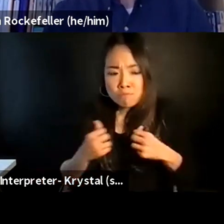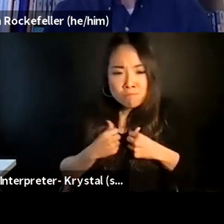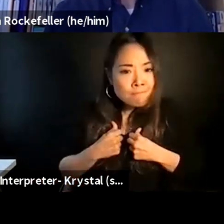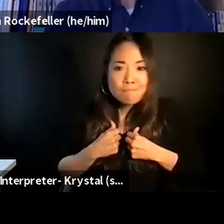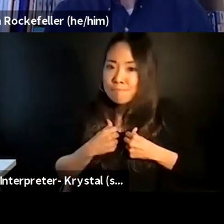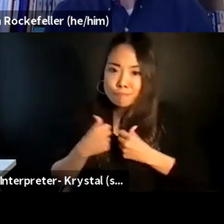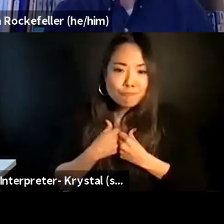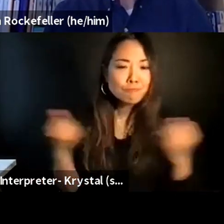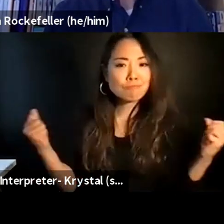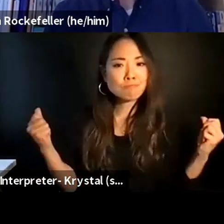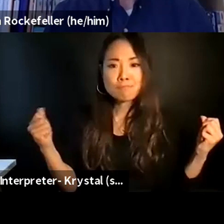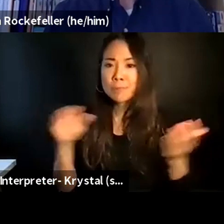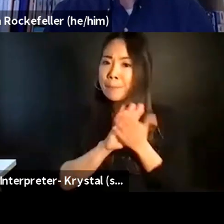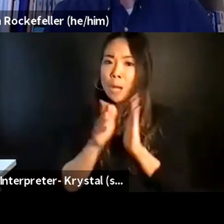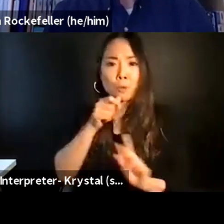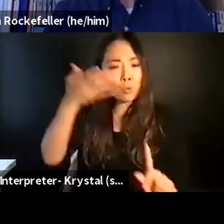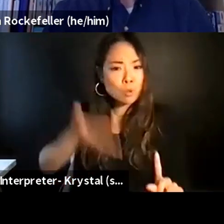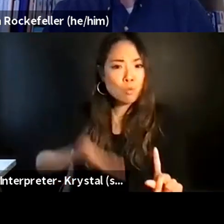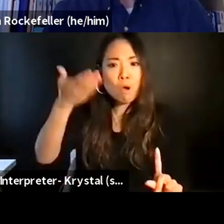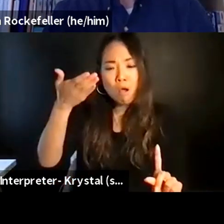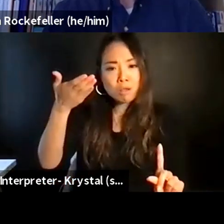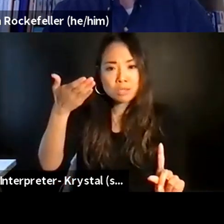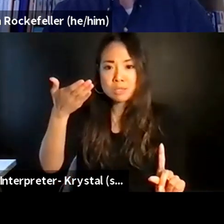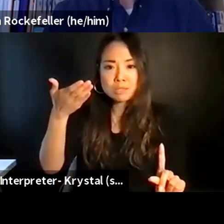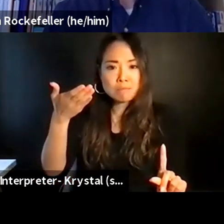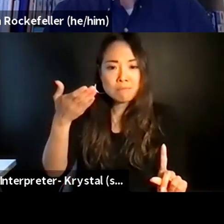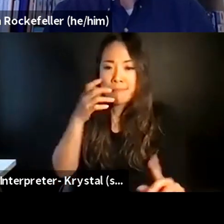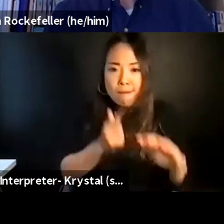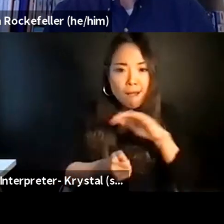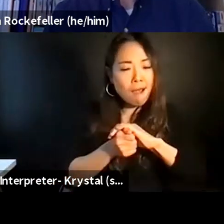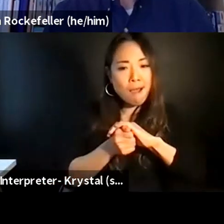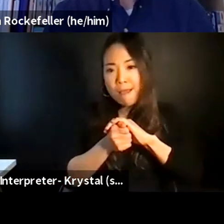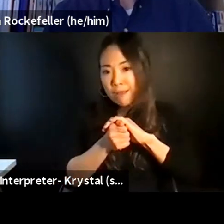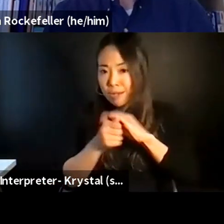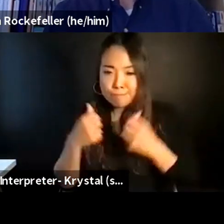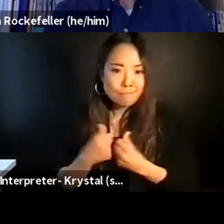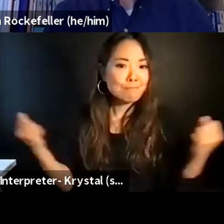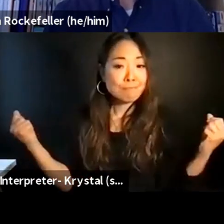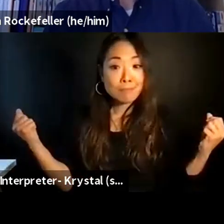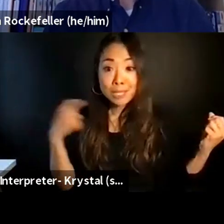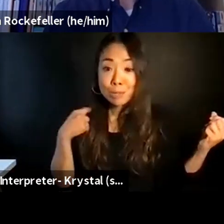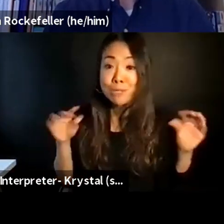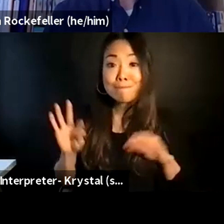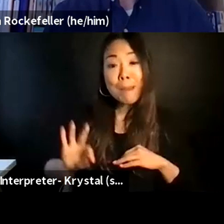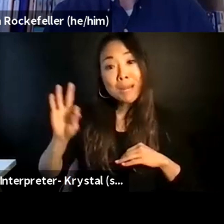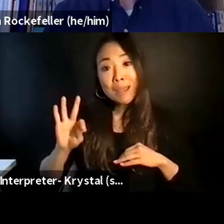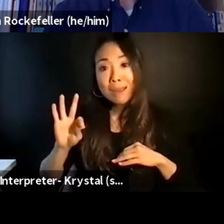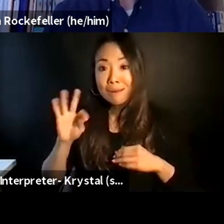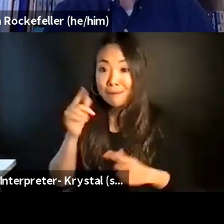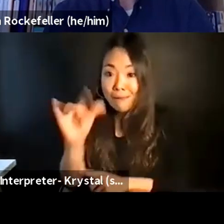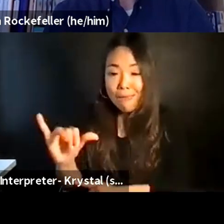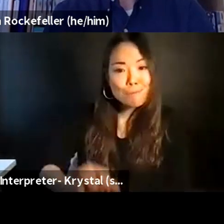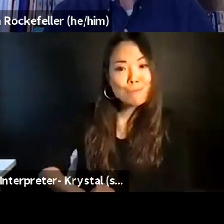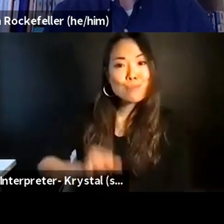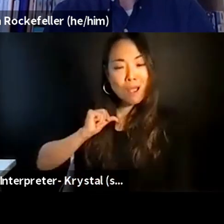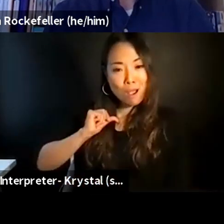anymore. He felt very feminine. He was gay. He was proud of being gay. And so he started dressing the way that he felt